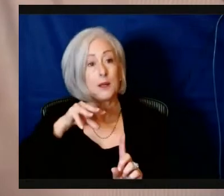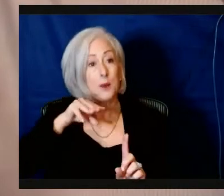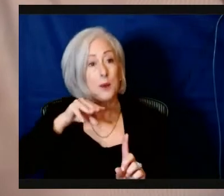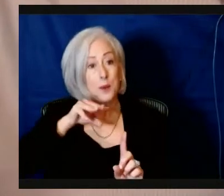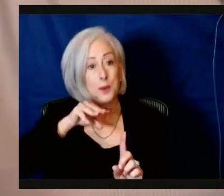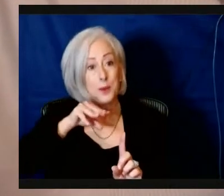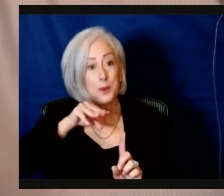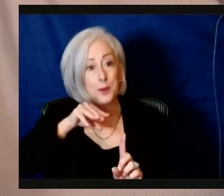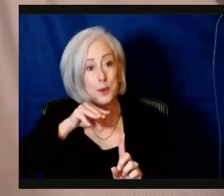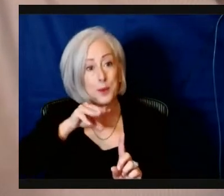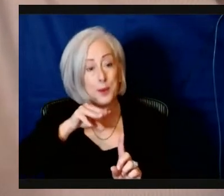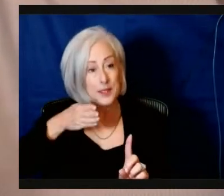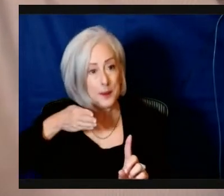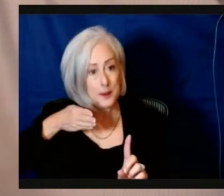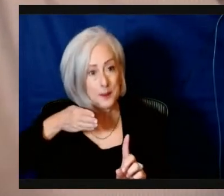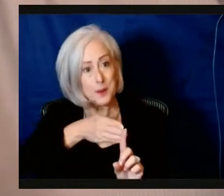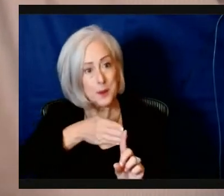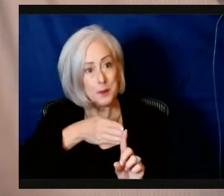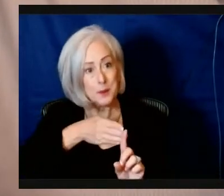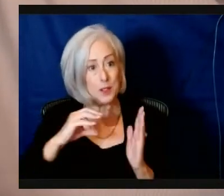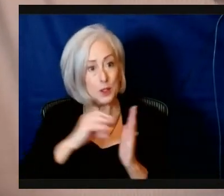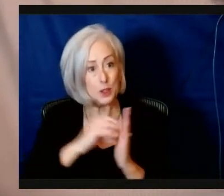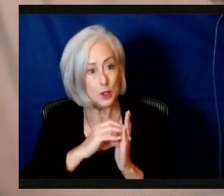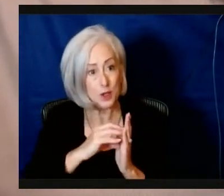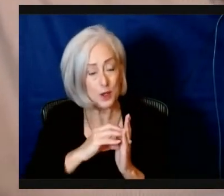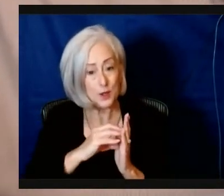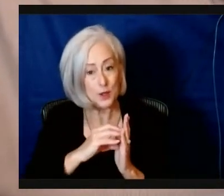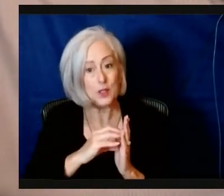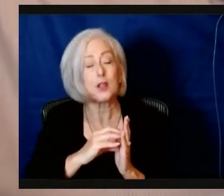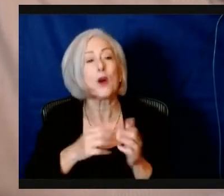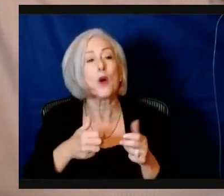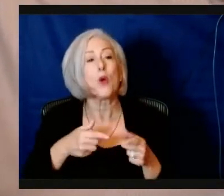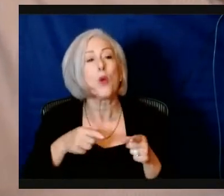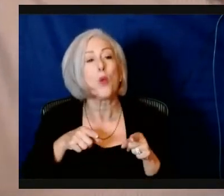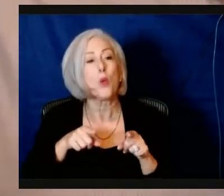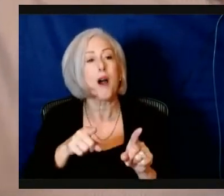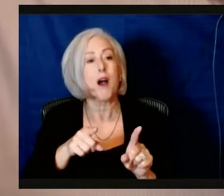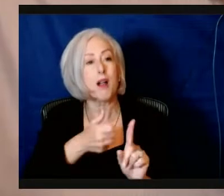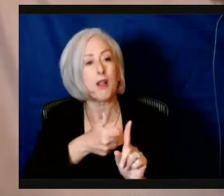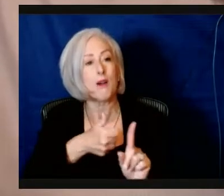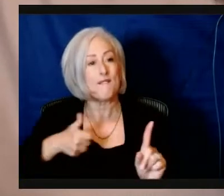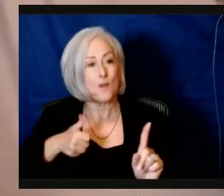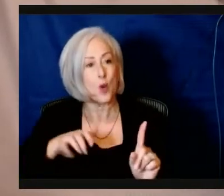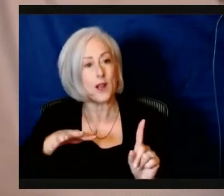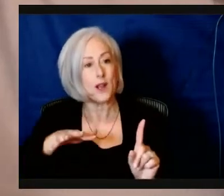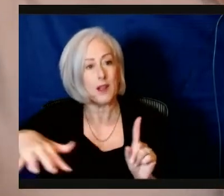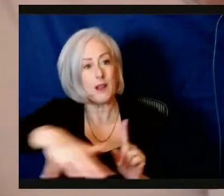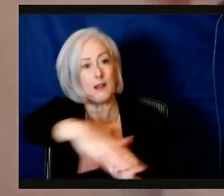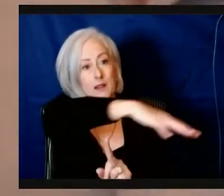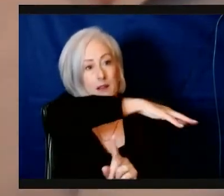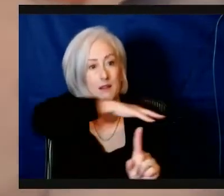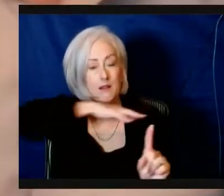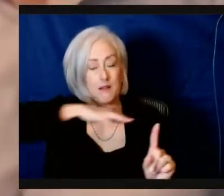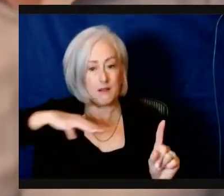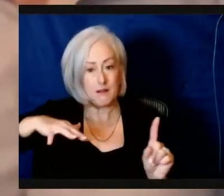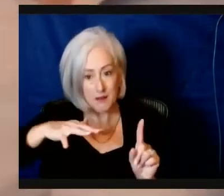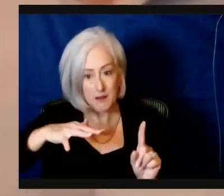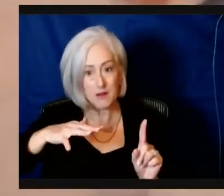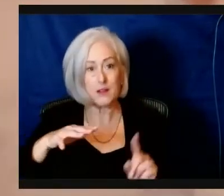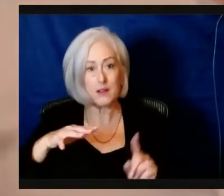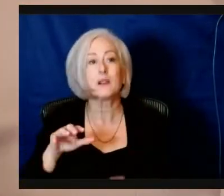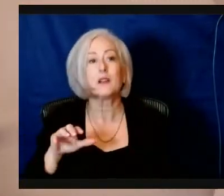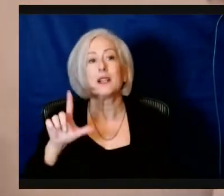hitting normal tissue or damaging normal tissue around that tumor. Exactly how these linear accelerators are used in